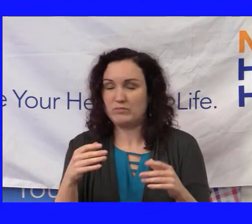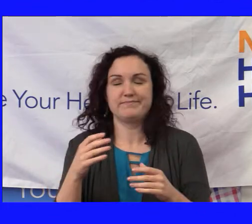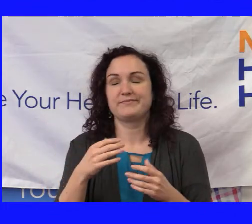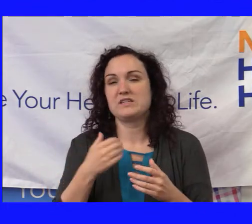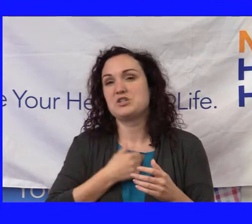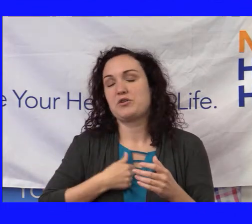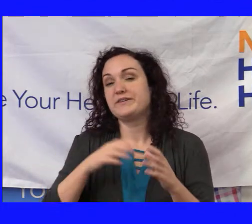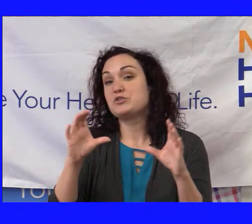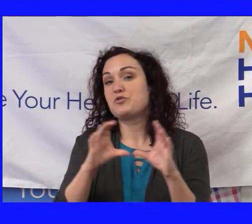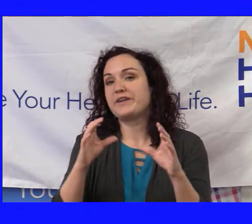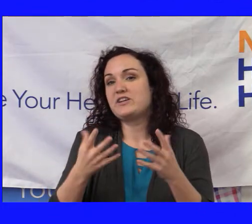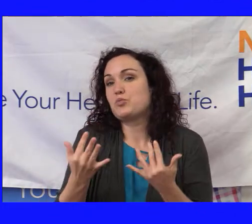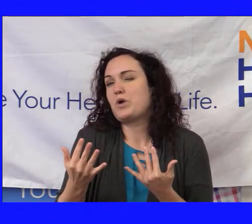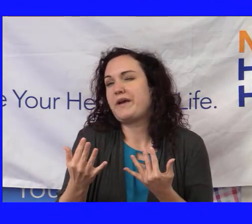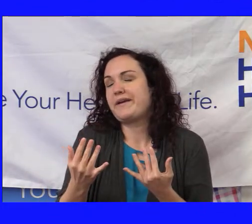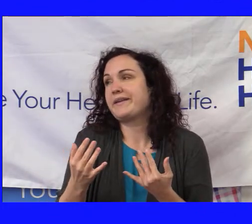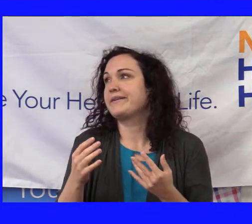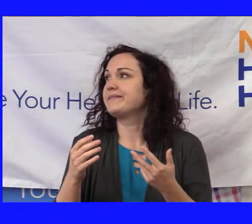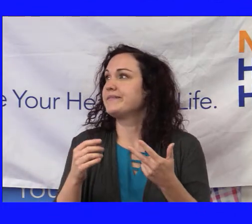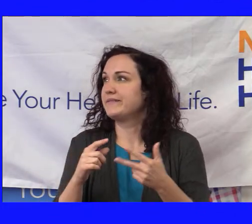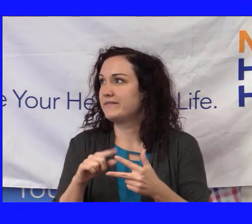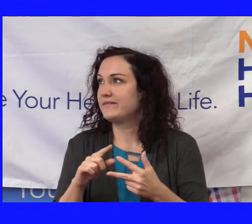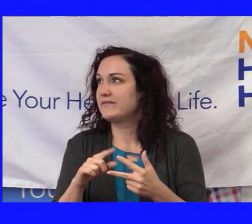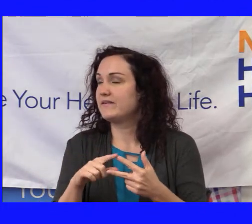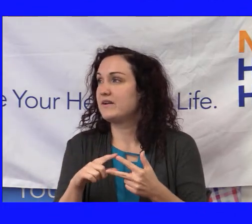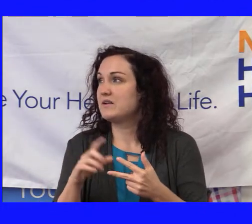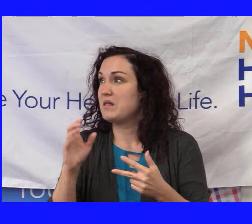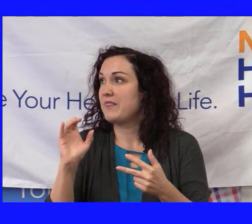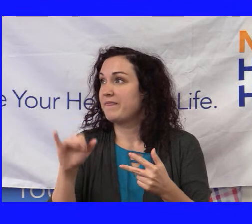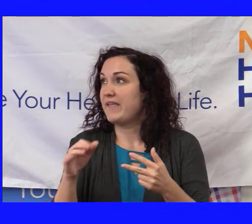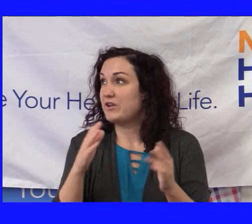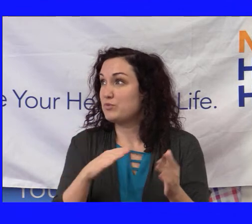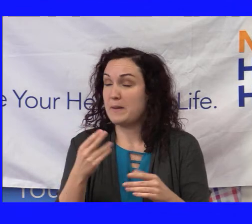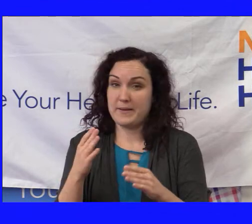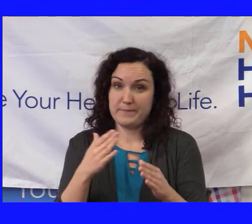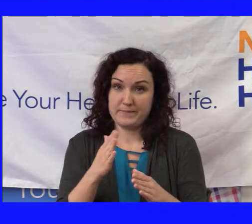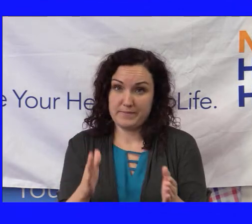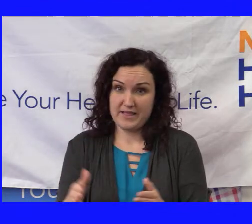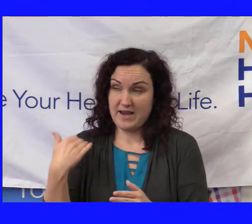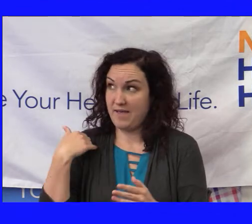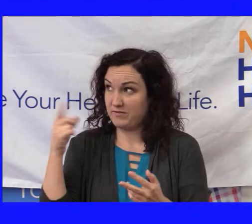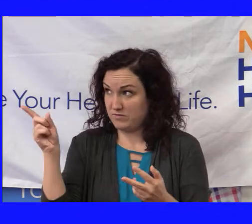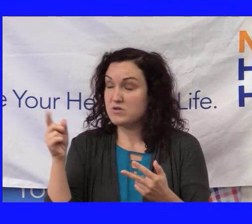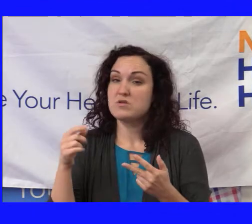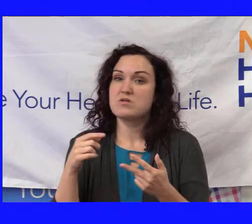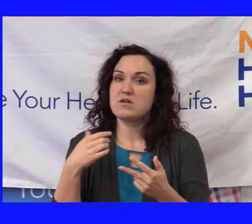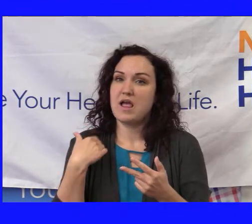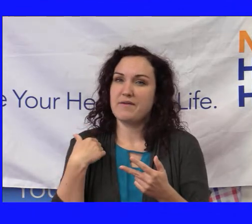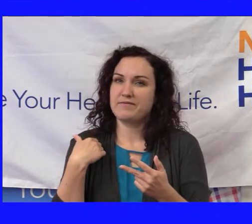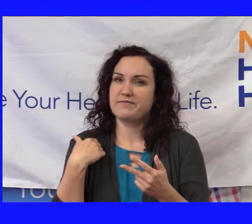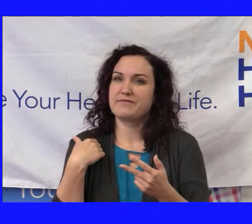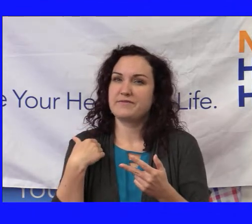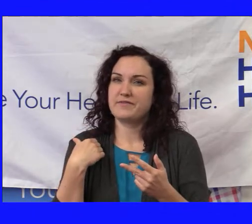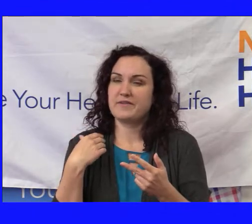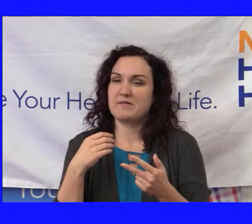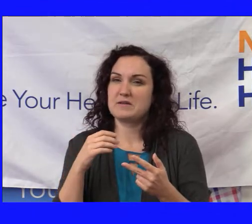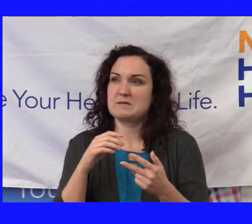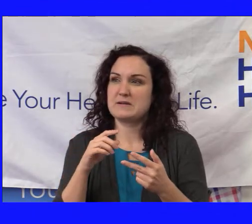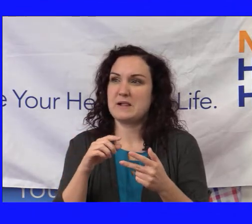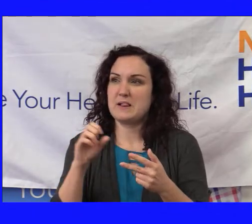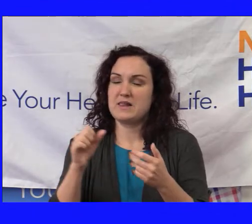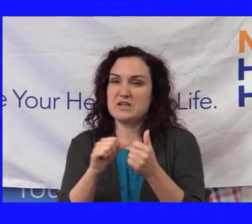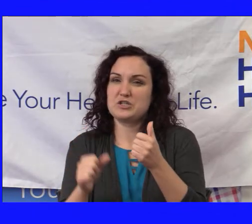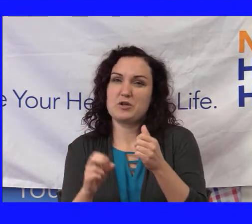pending at SBS currently. And so this utilization plan here indicates their subcontracting plan